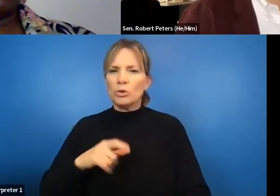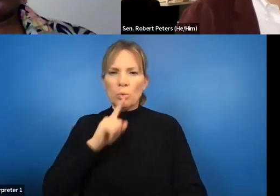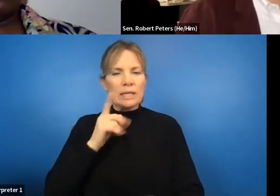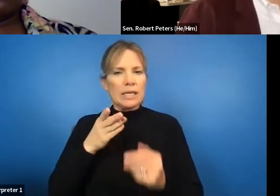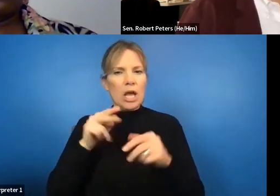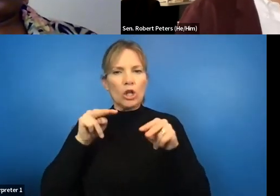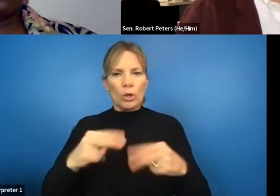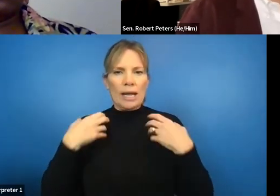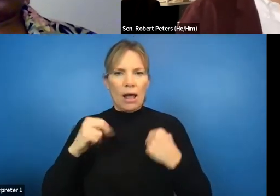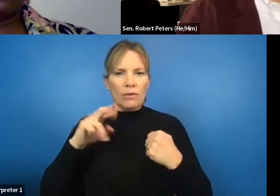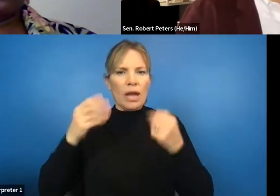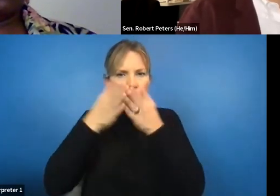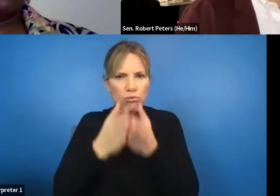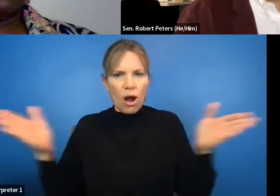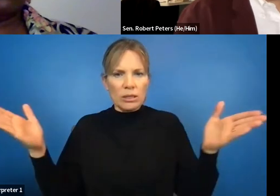it comes to